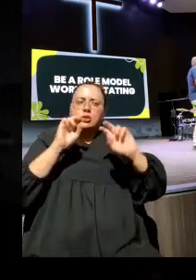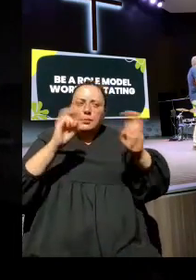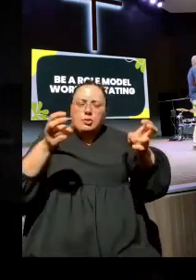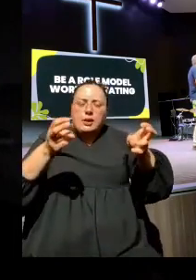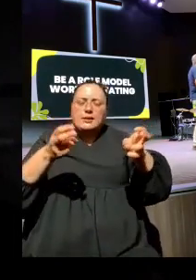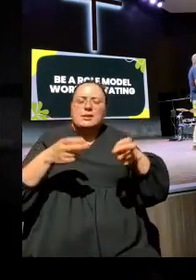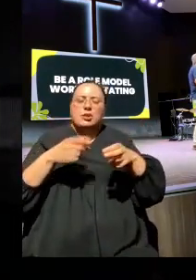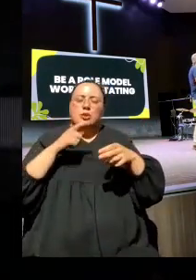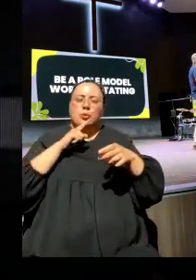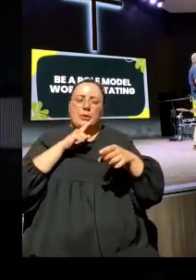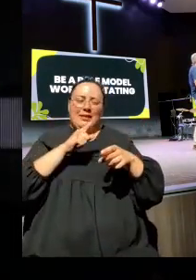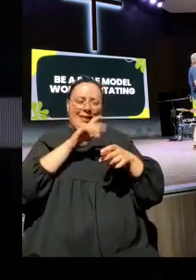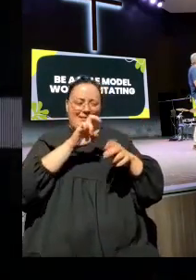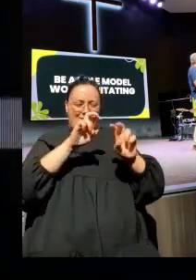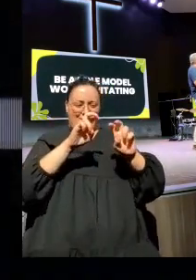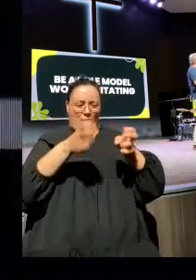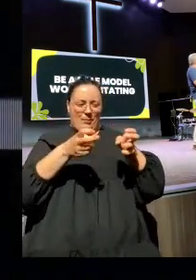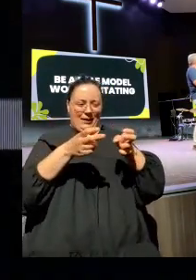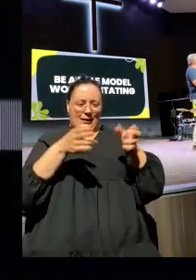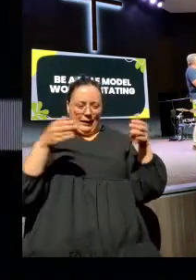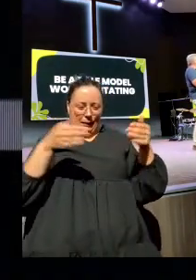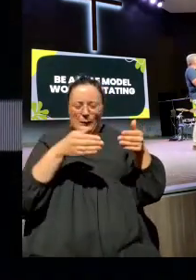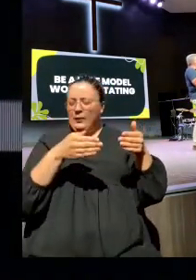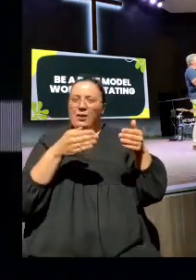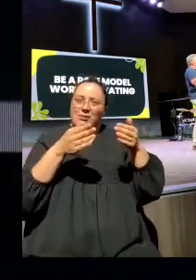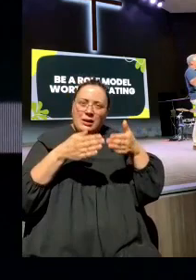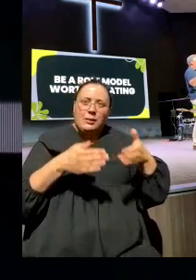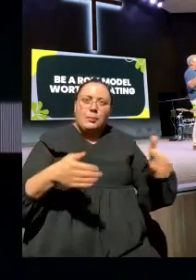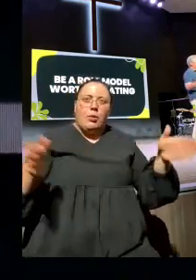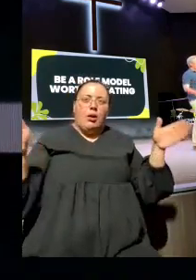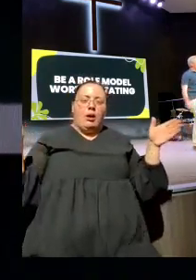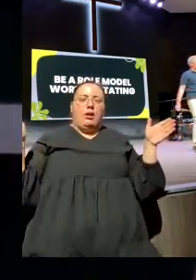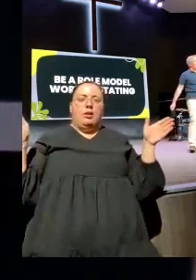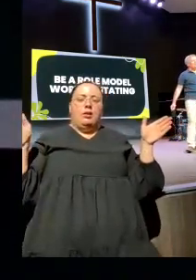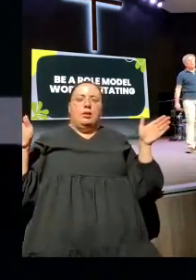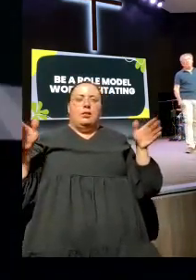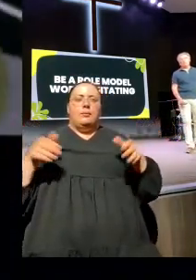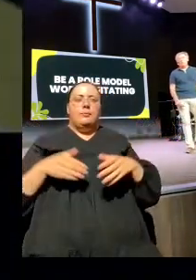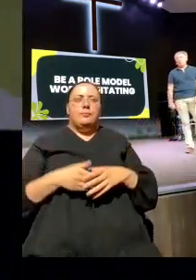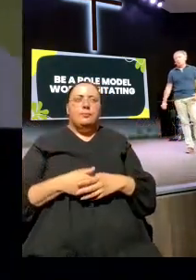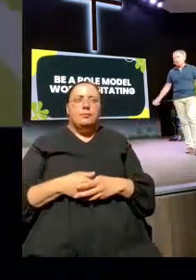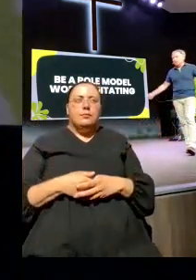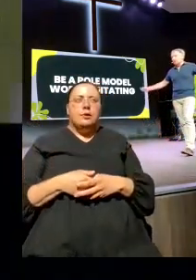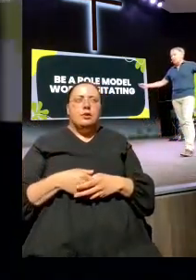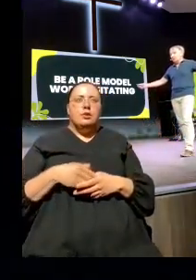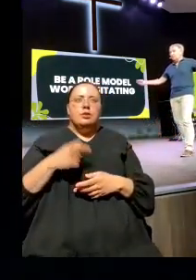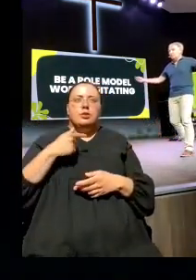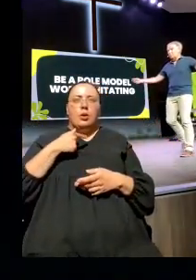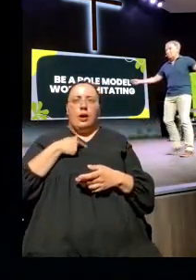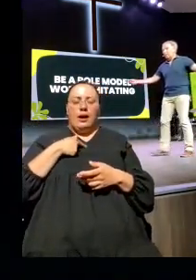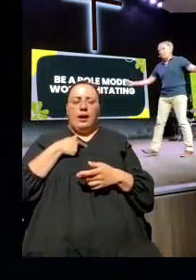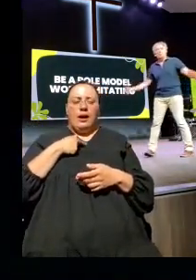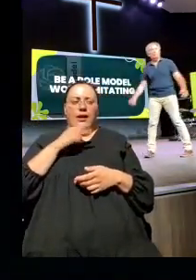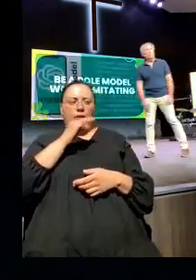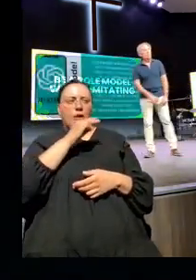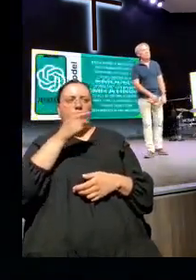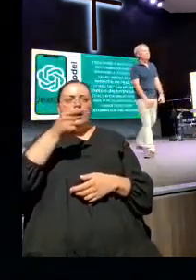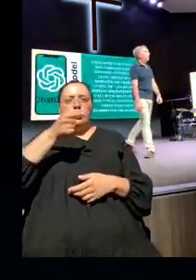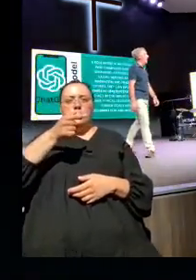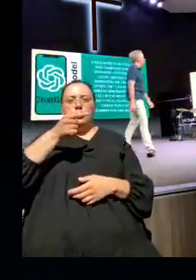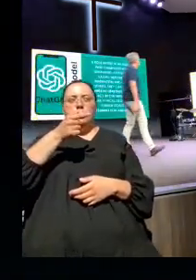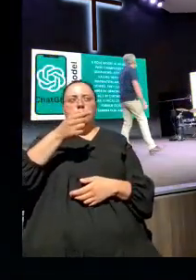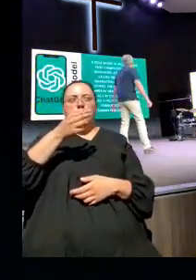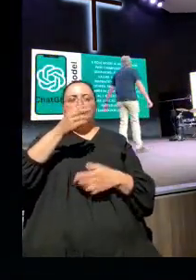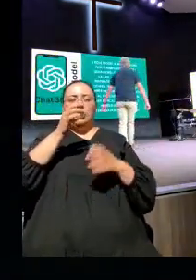thought, I'm always learning and growing. I went to ChatGPT, and I asked, what is a good role model? How would you define